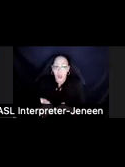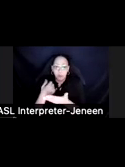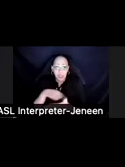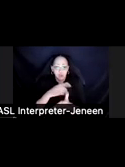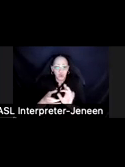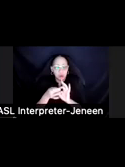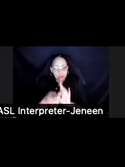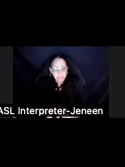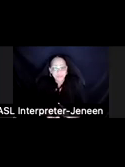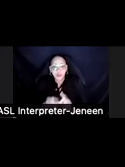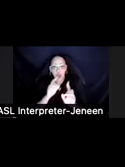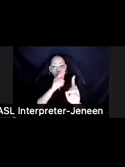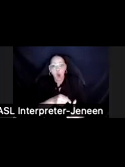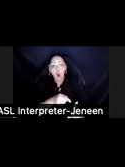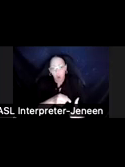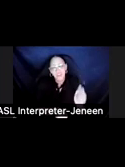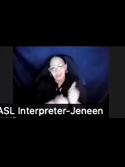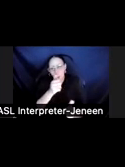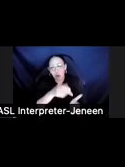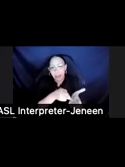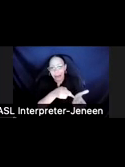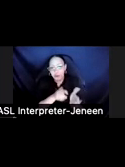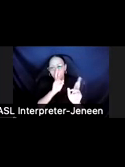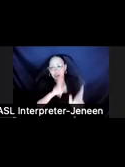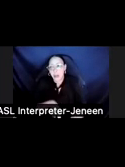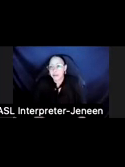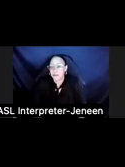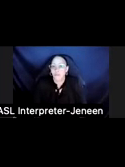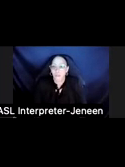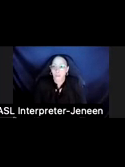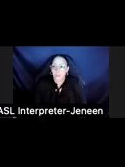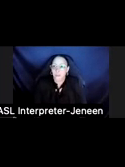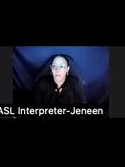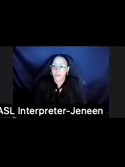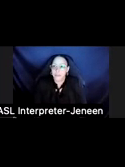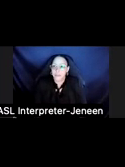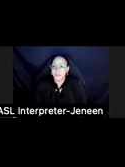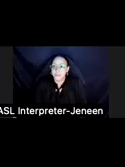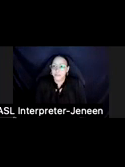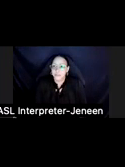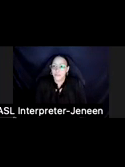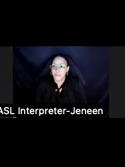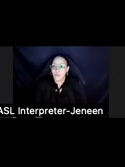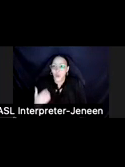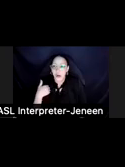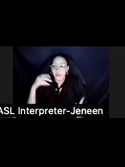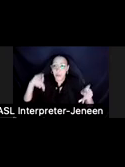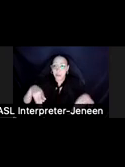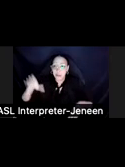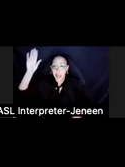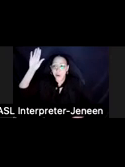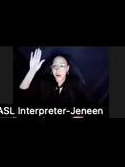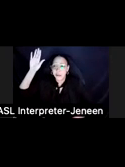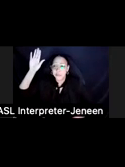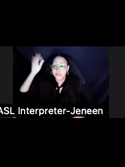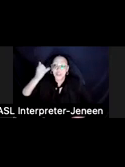connected to our goal of getting the most honest response as possible. And so I know we've got somebody who has their hand raised. If you're